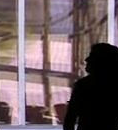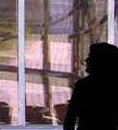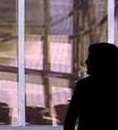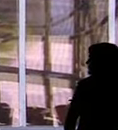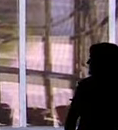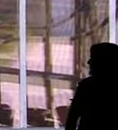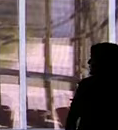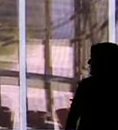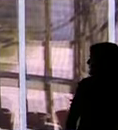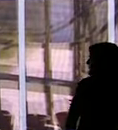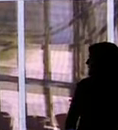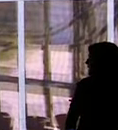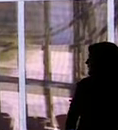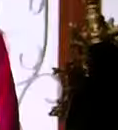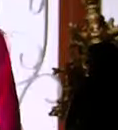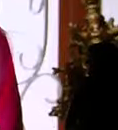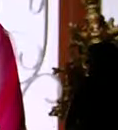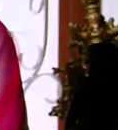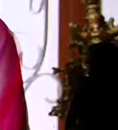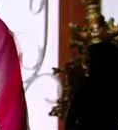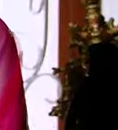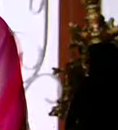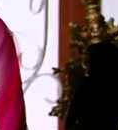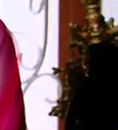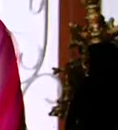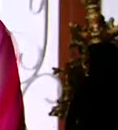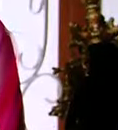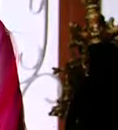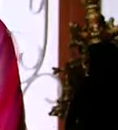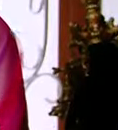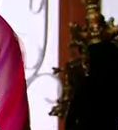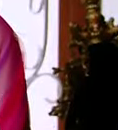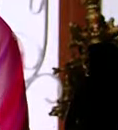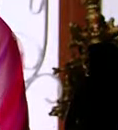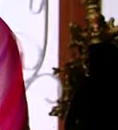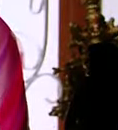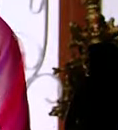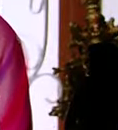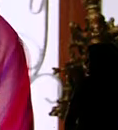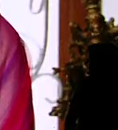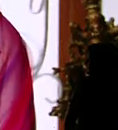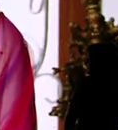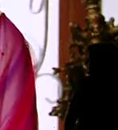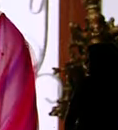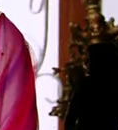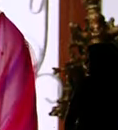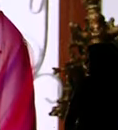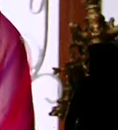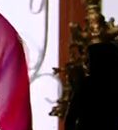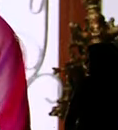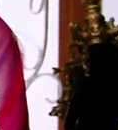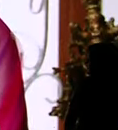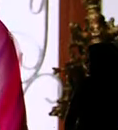no barriers to disability. And the most important thing about this Miss Wheelchair World is that it's going to bring a